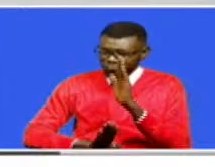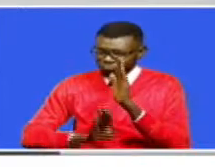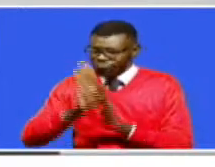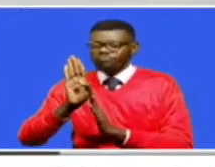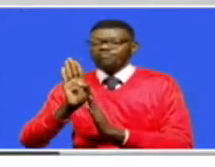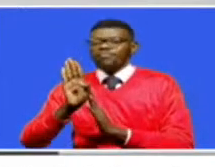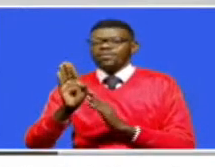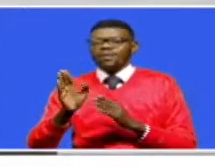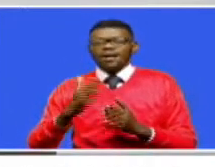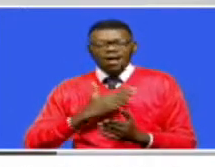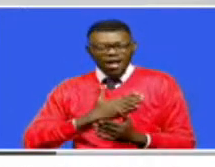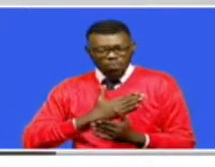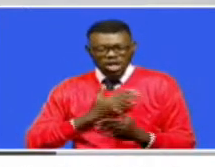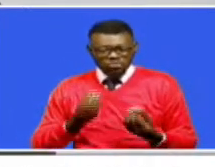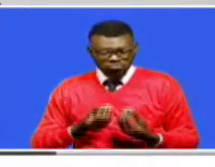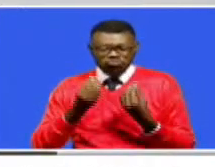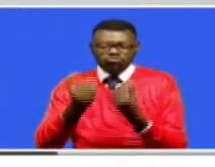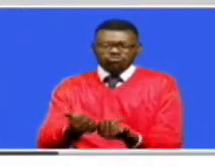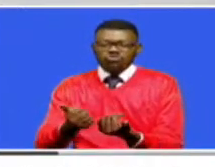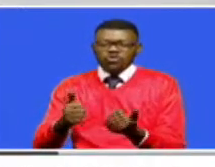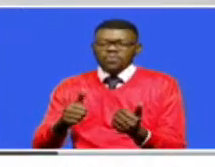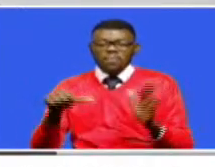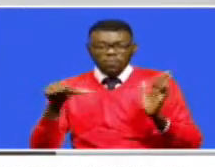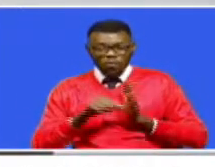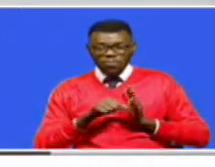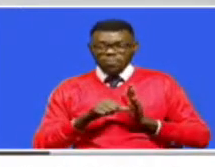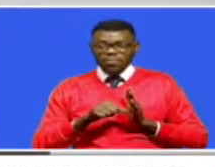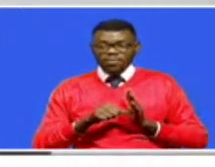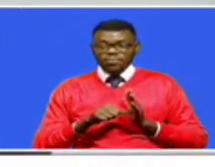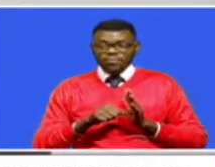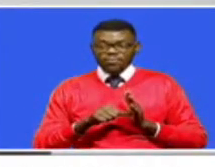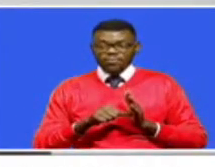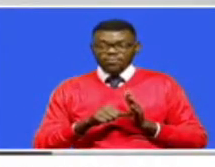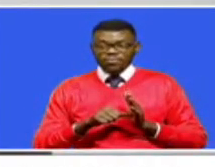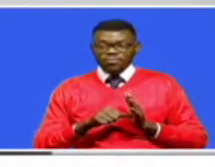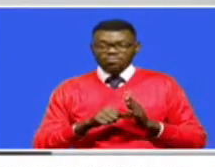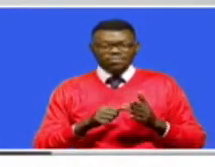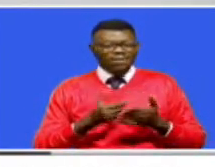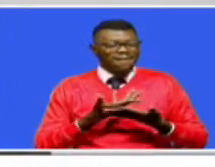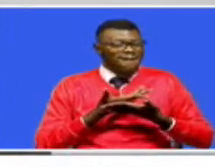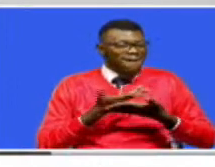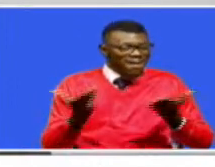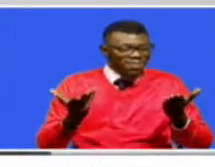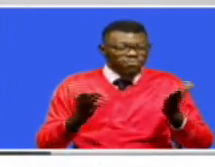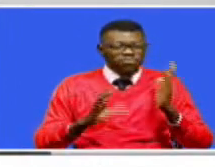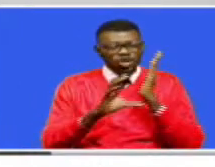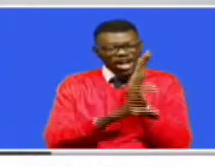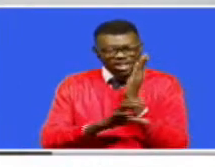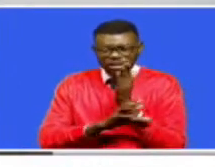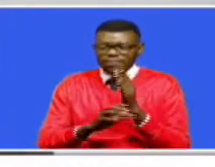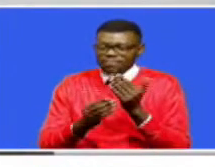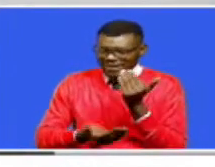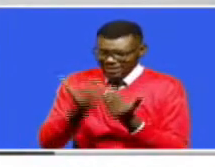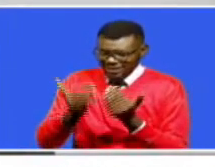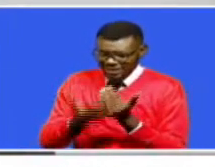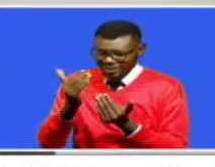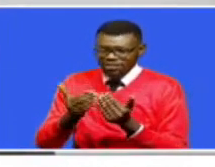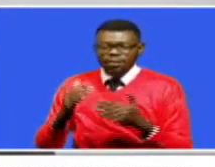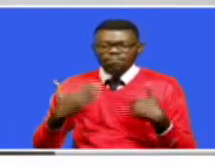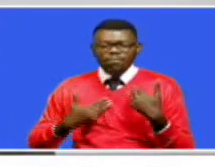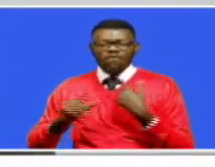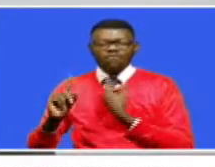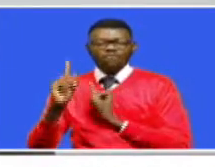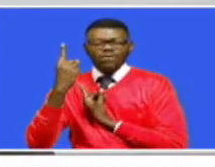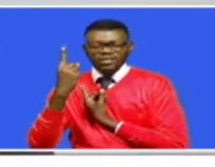local solutions for our problems. Because anyhow, any country will still take care of its people first before